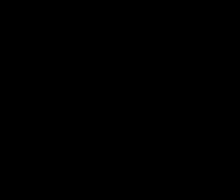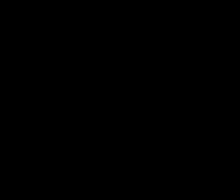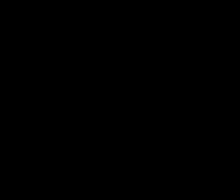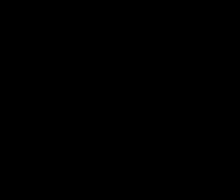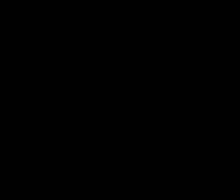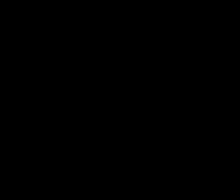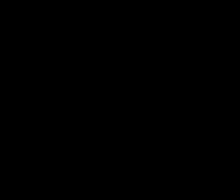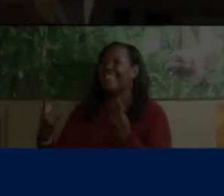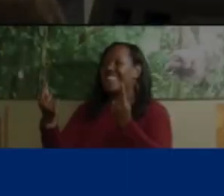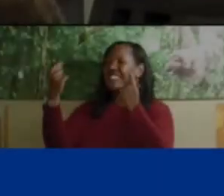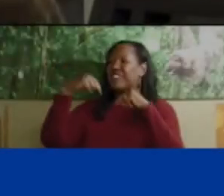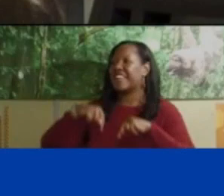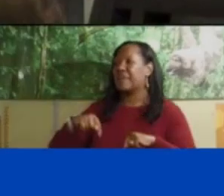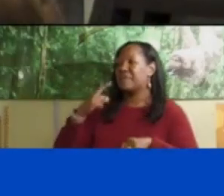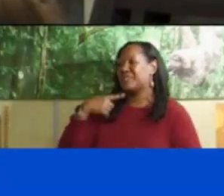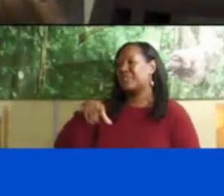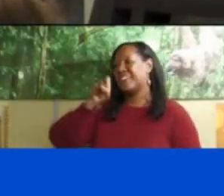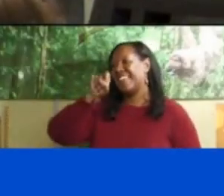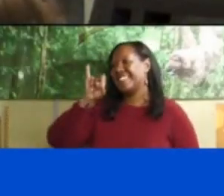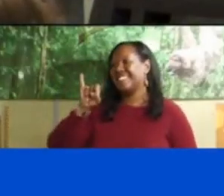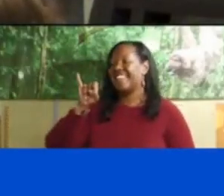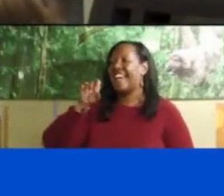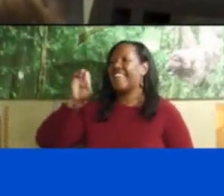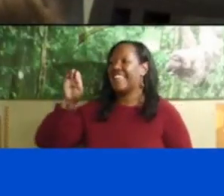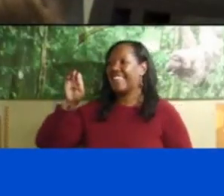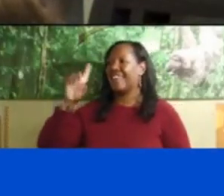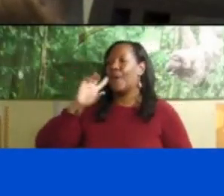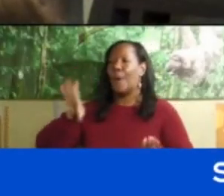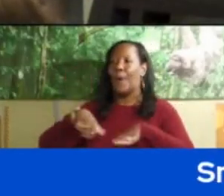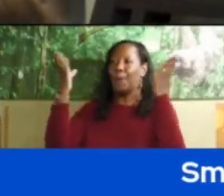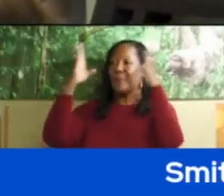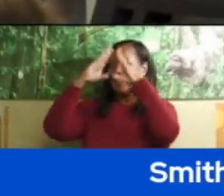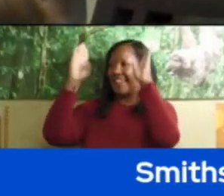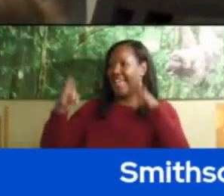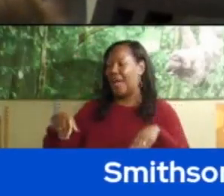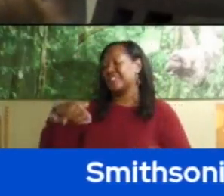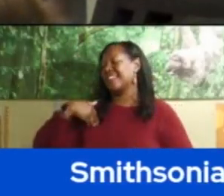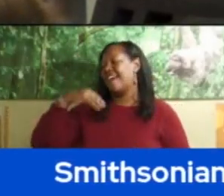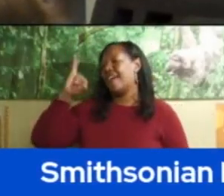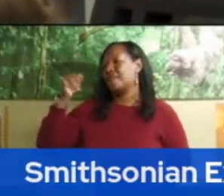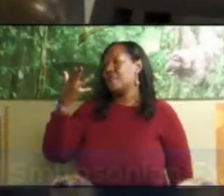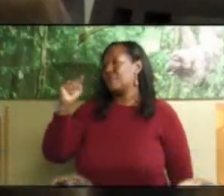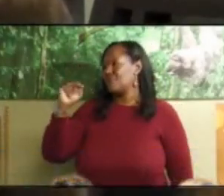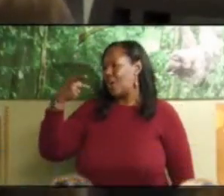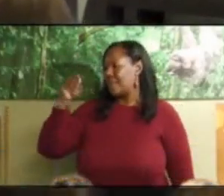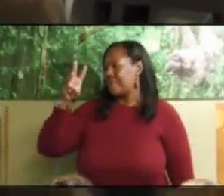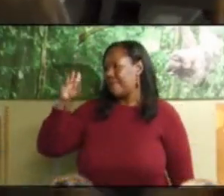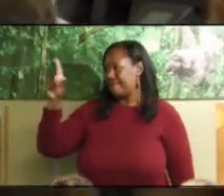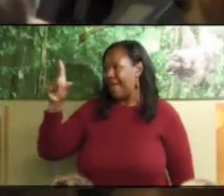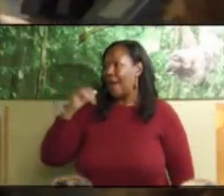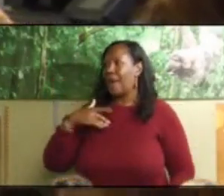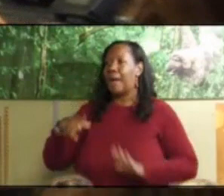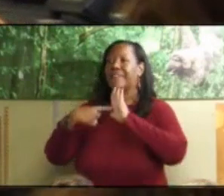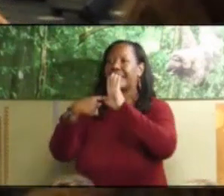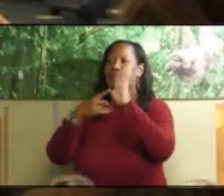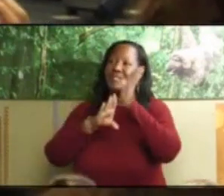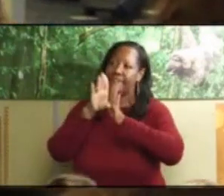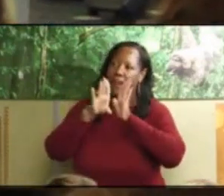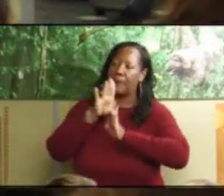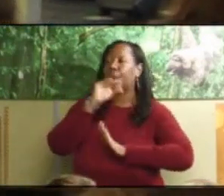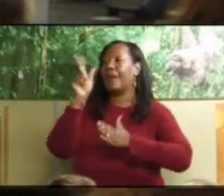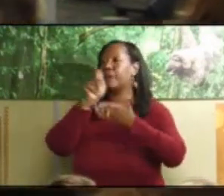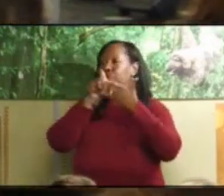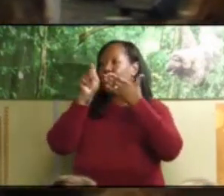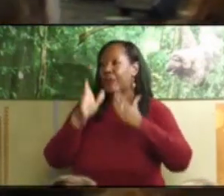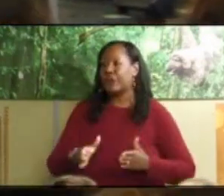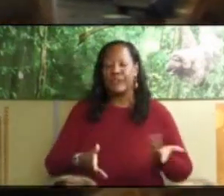Thanks for coming to Smithsonian Exhibit's open house. My name's John Powell. I'm an exhibit developer and writer here at Smithsonian Exhibits, and I'll